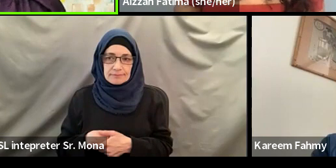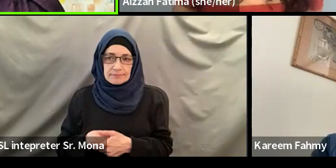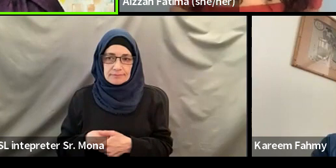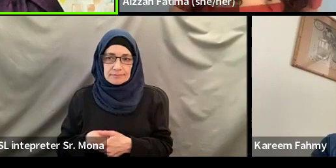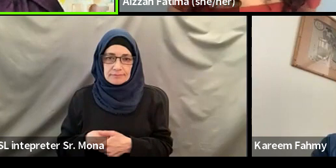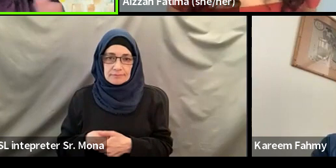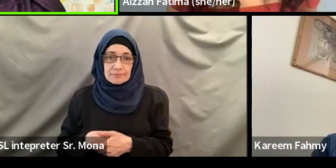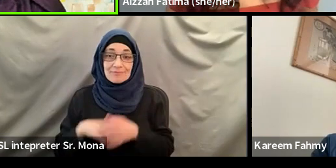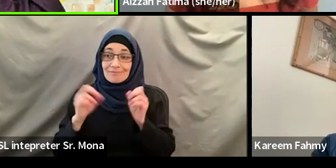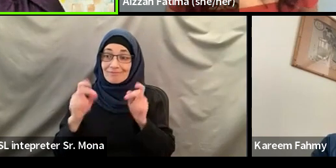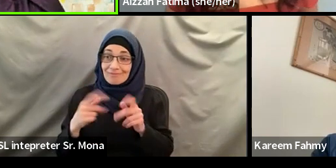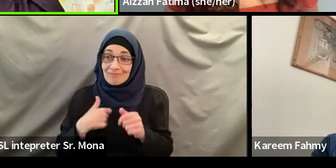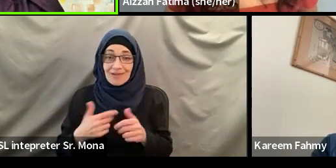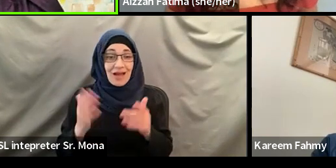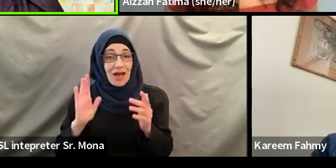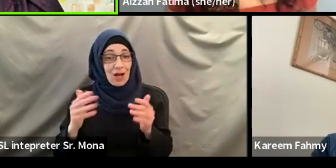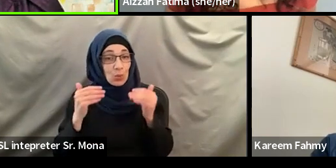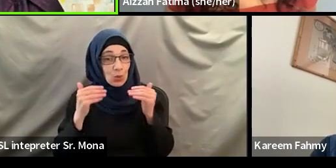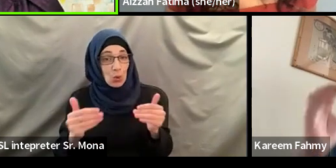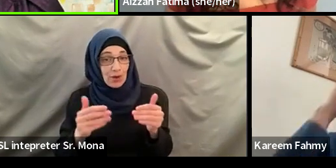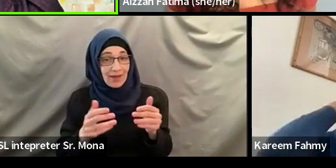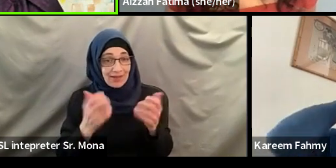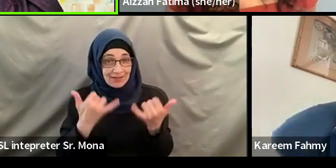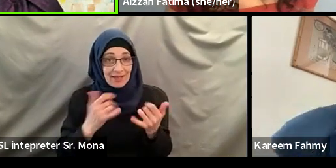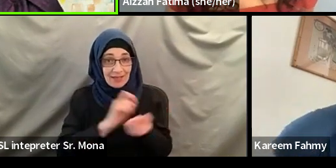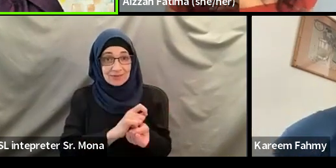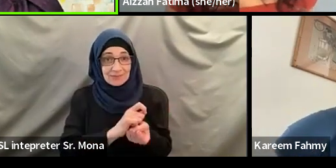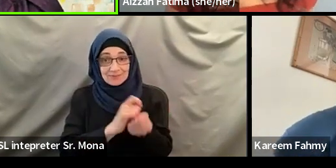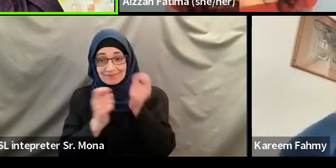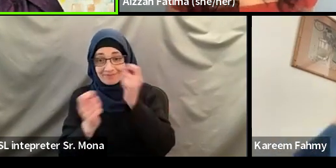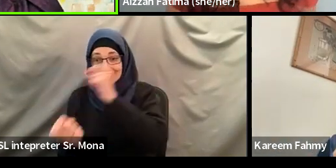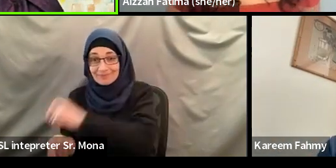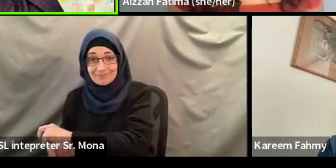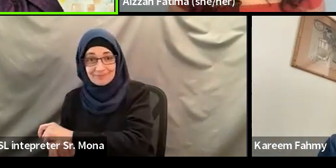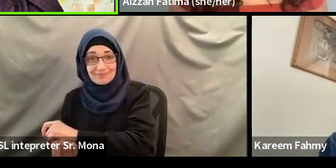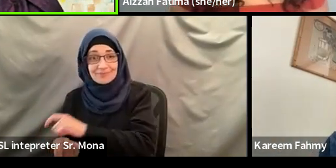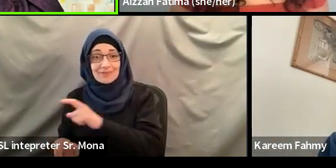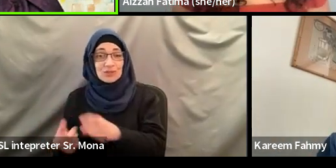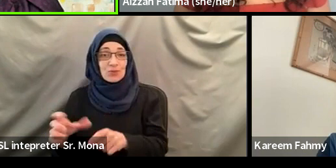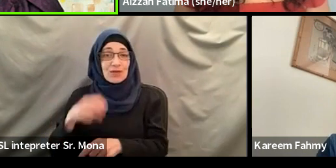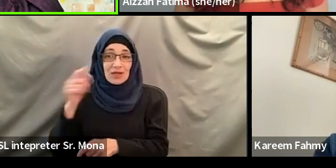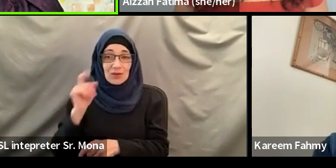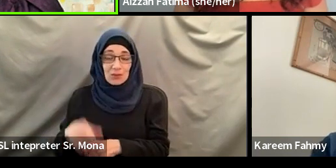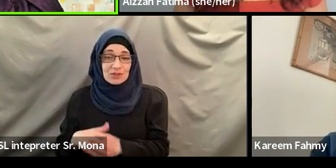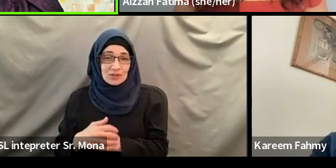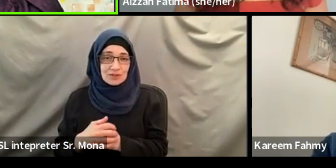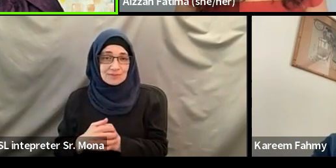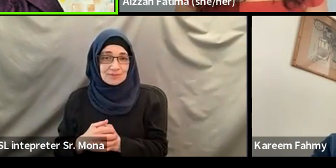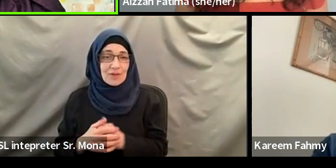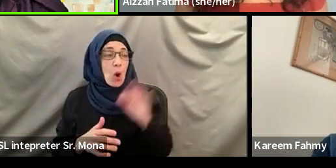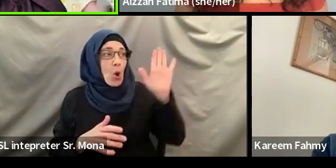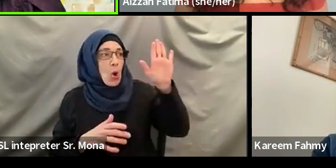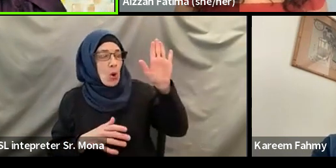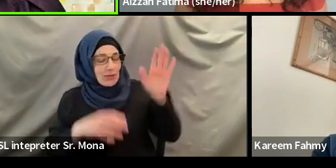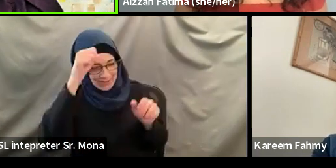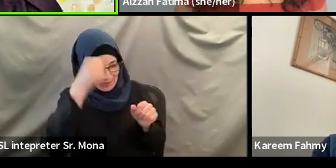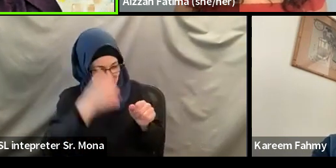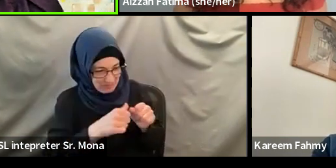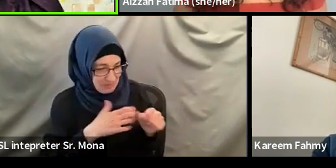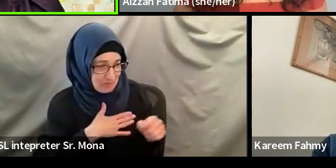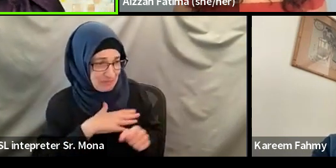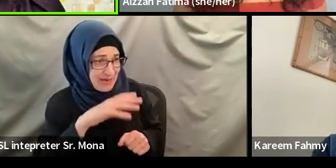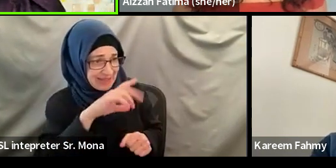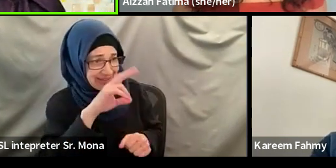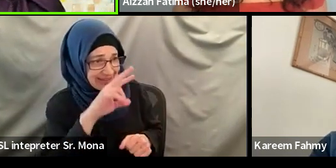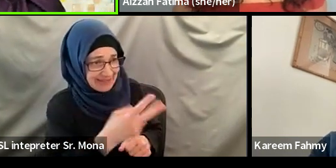On that note, I'll go ahead and kind of transition us into another question. I remembered my second thing. Ahead. Can I hop in? Oh, go ahead.